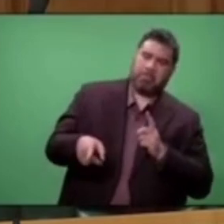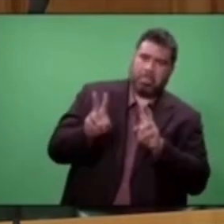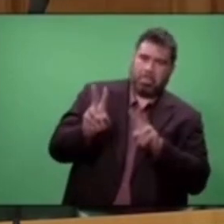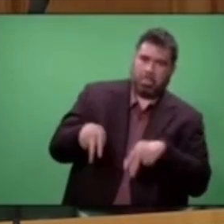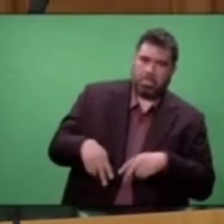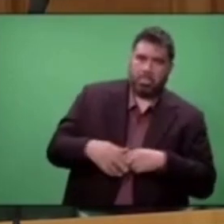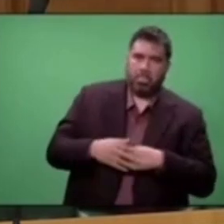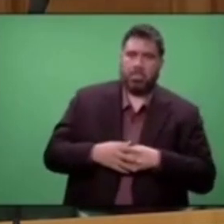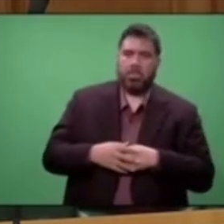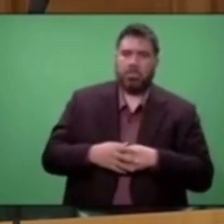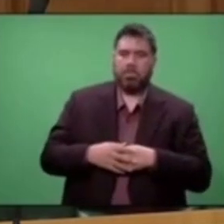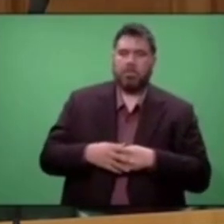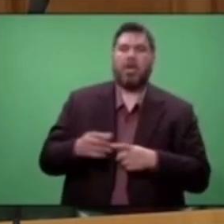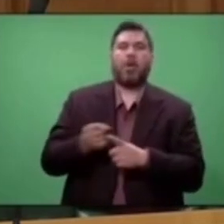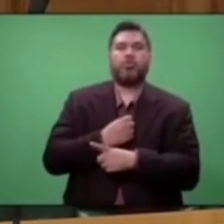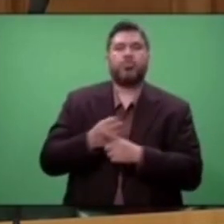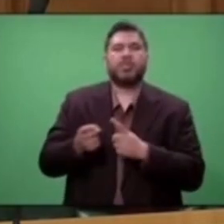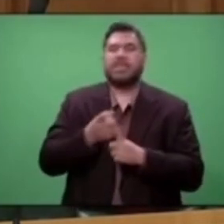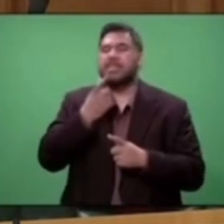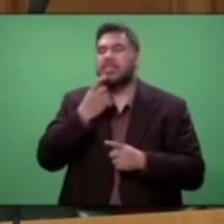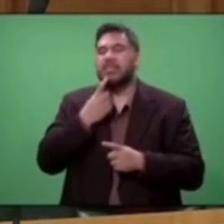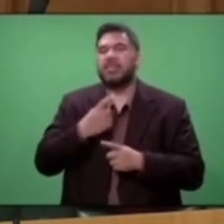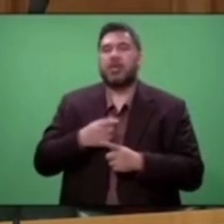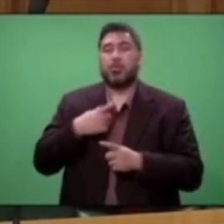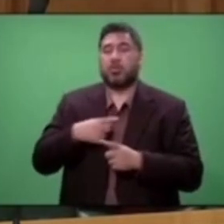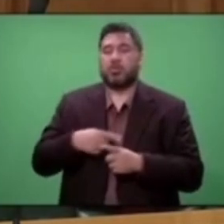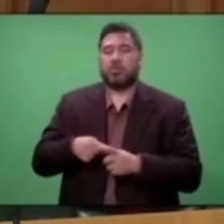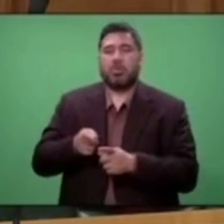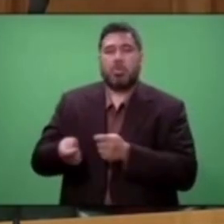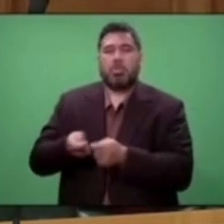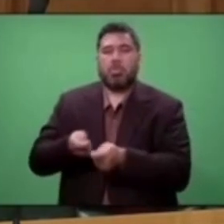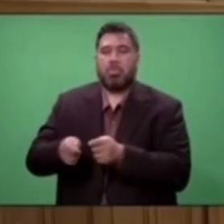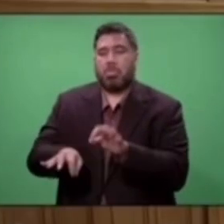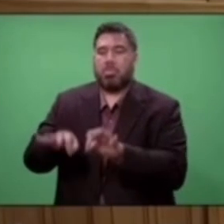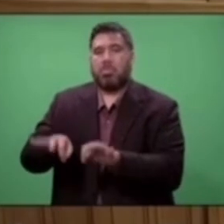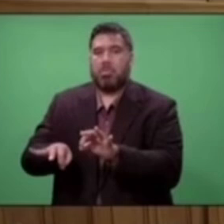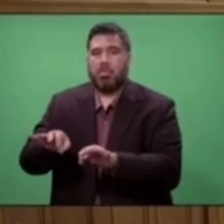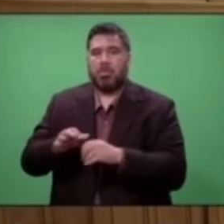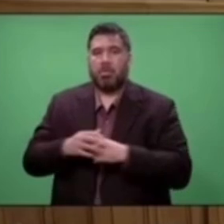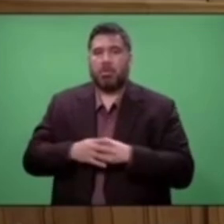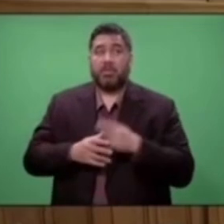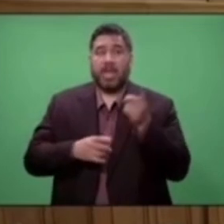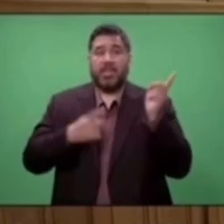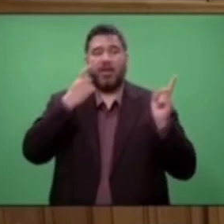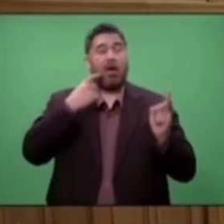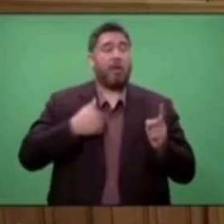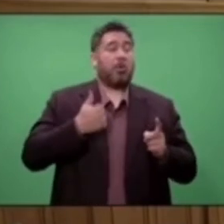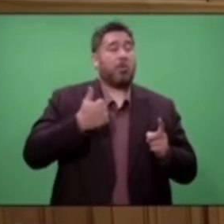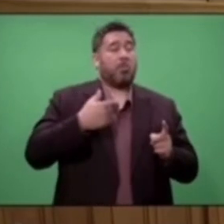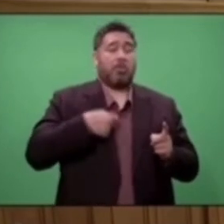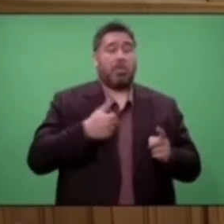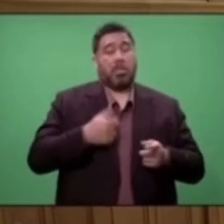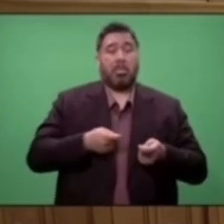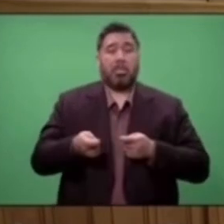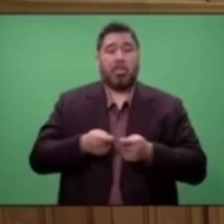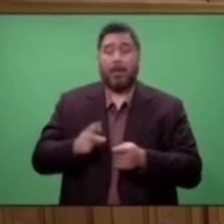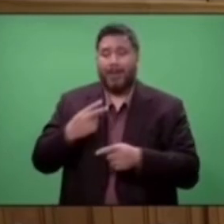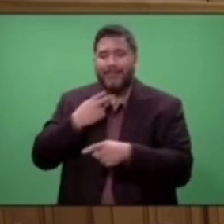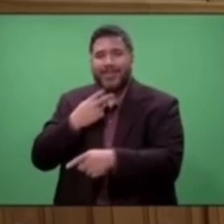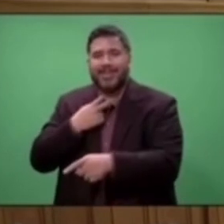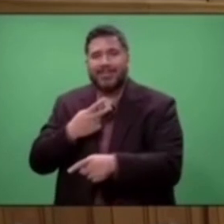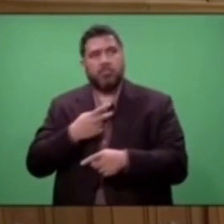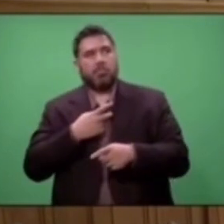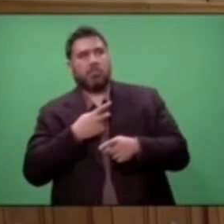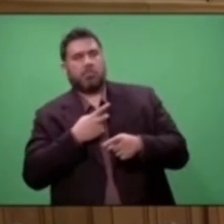will no doubt live with the lie that they are decent people. Their victims, however, will have to live under the shadow